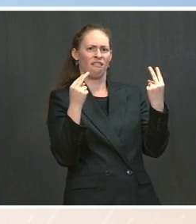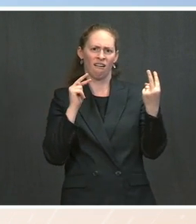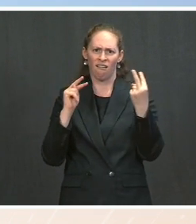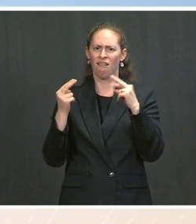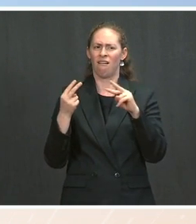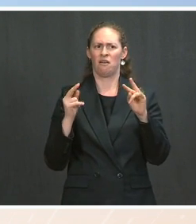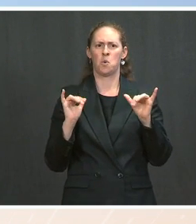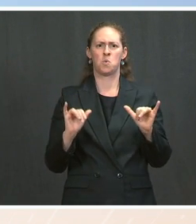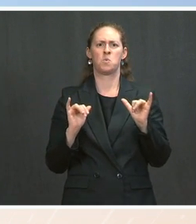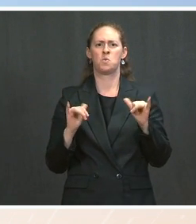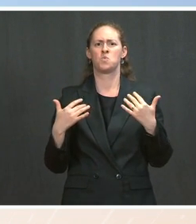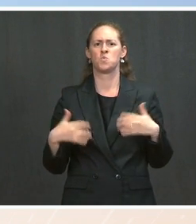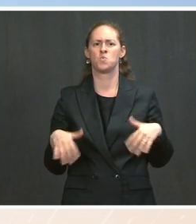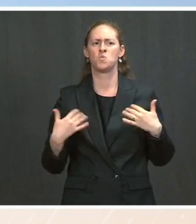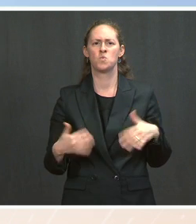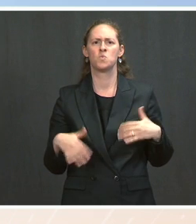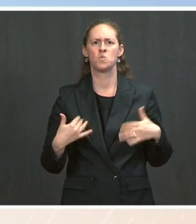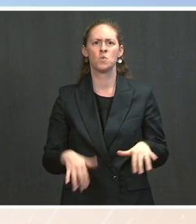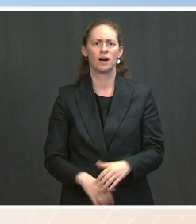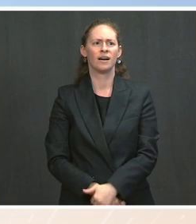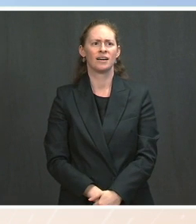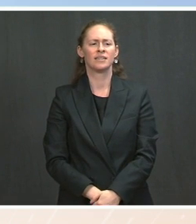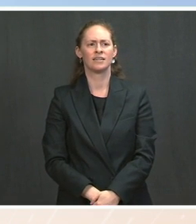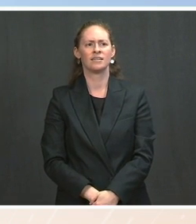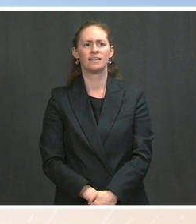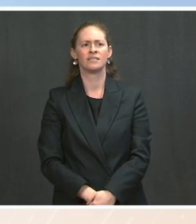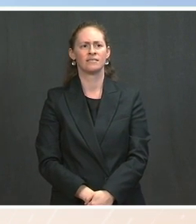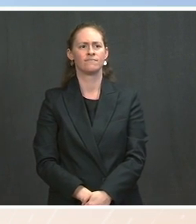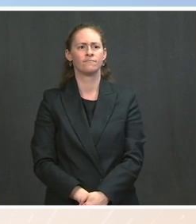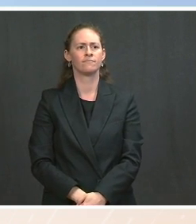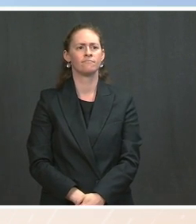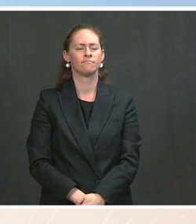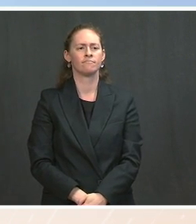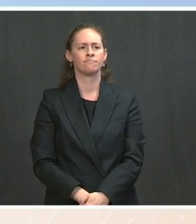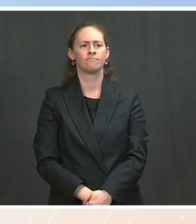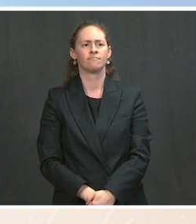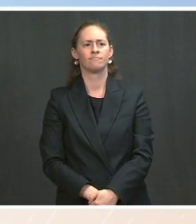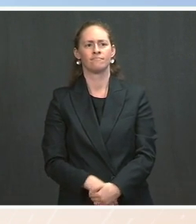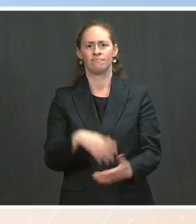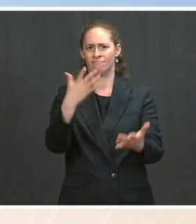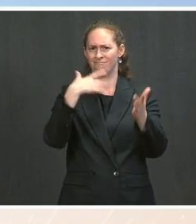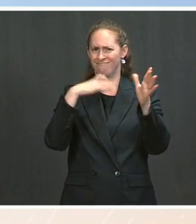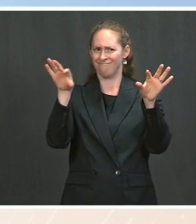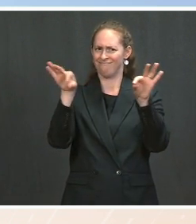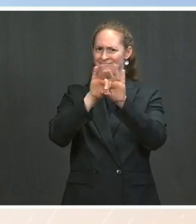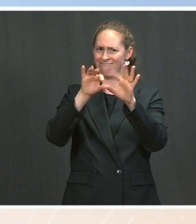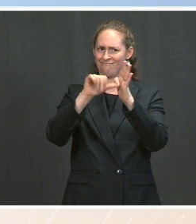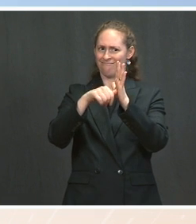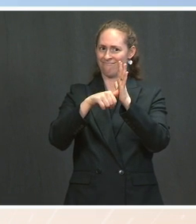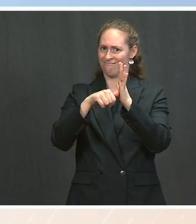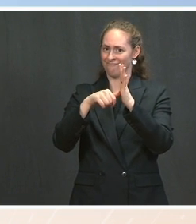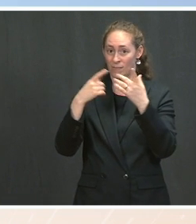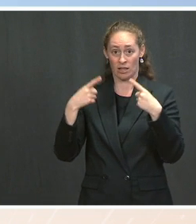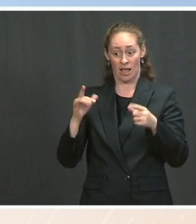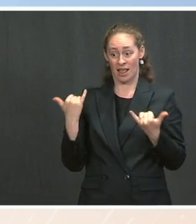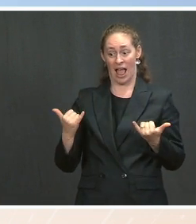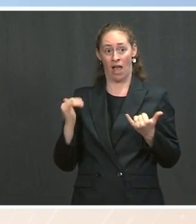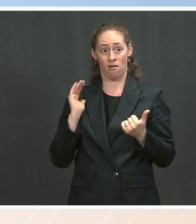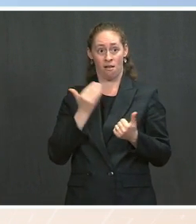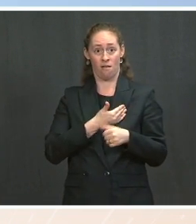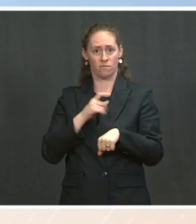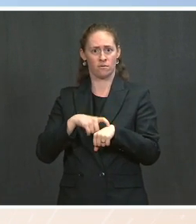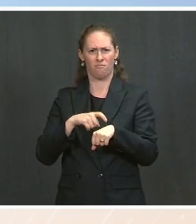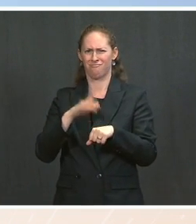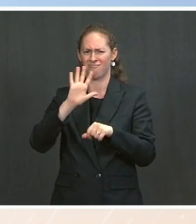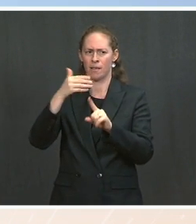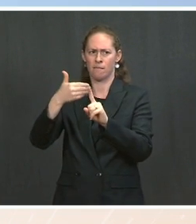legal process to obtain them began, as you noted, during the prior administration. We, of course, this president is committed strongly to the rights of the freedom